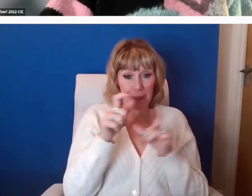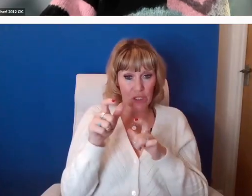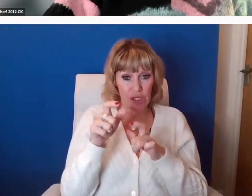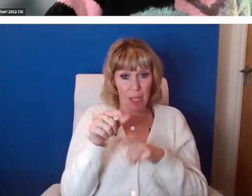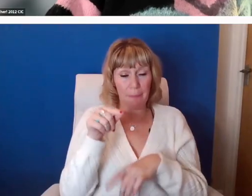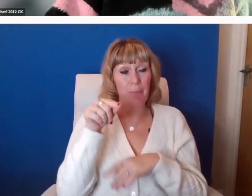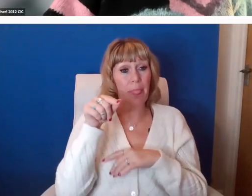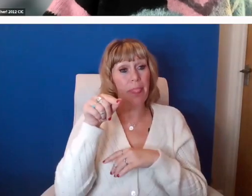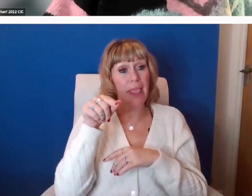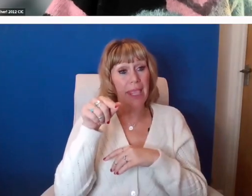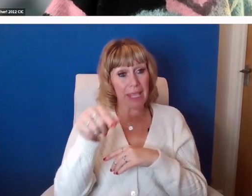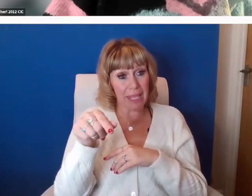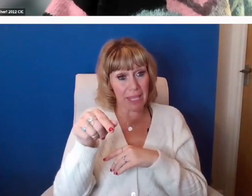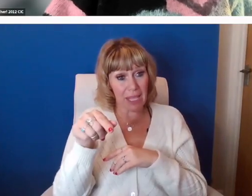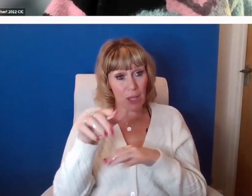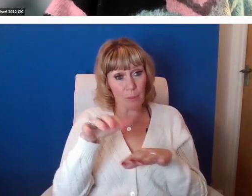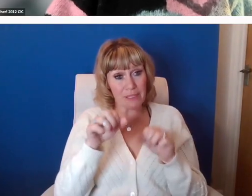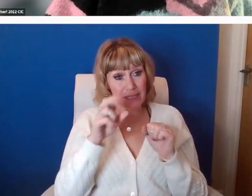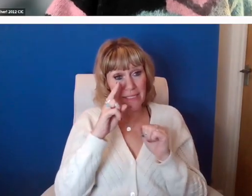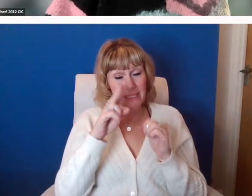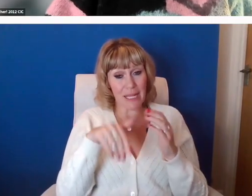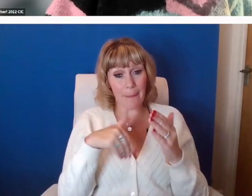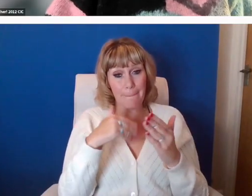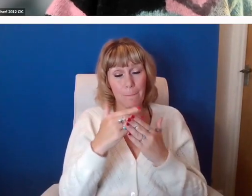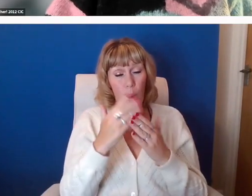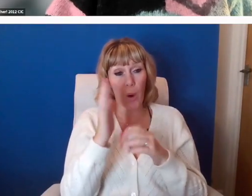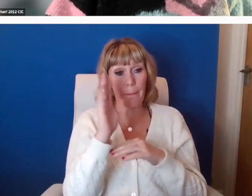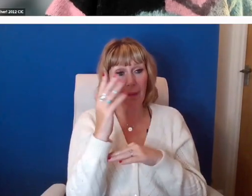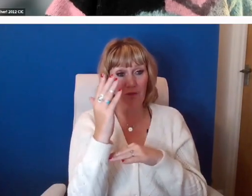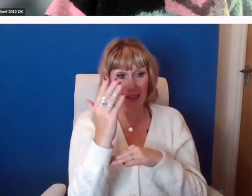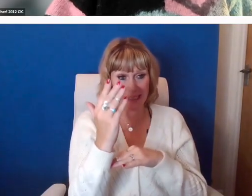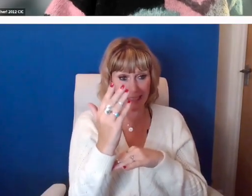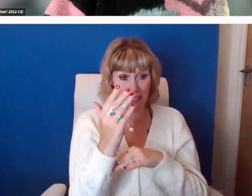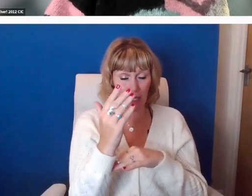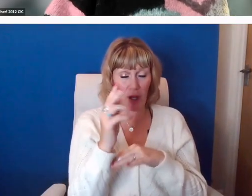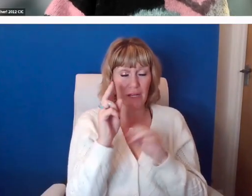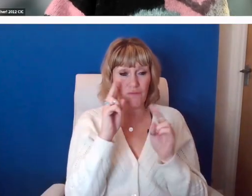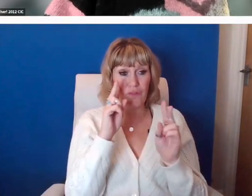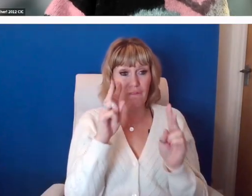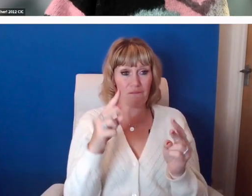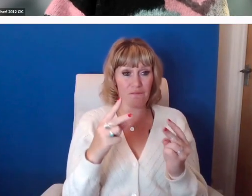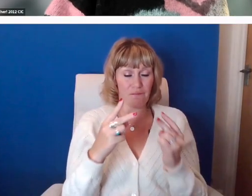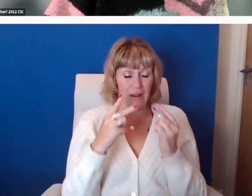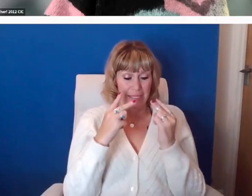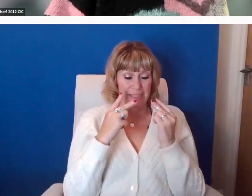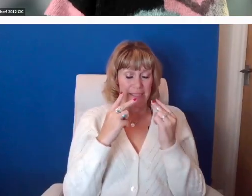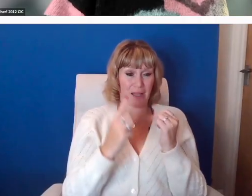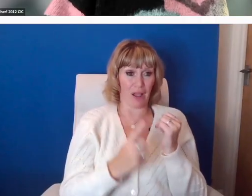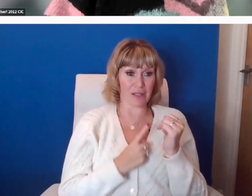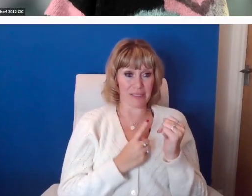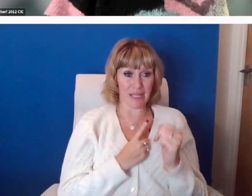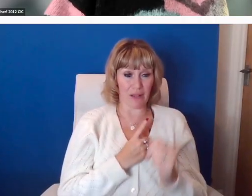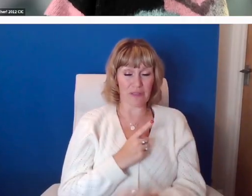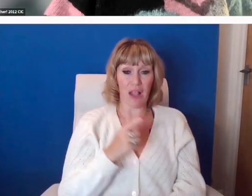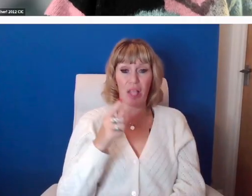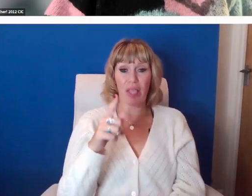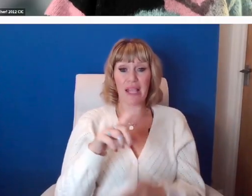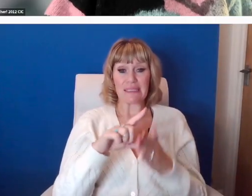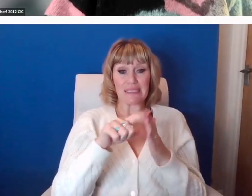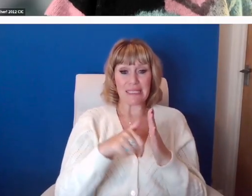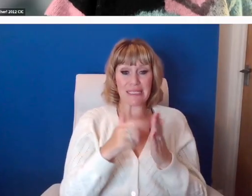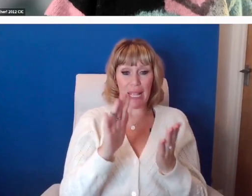And here we start to see some more mirrors, again, coming back to that reflecting ourselves. This is Zena Shoon's Disabled Joy